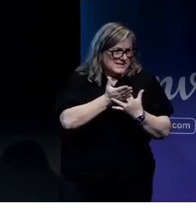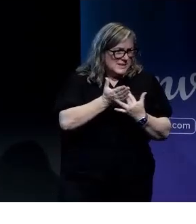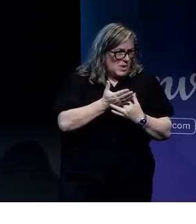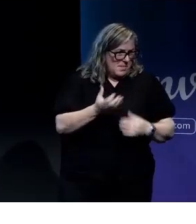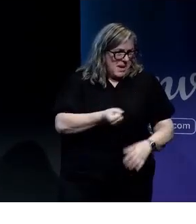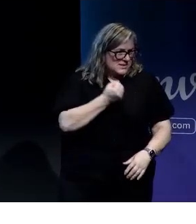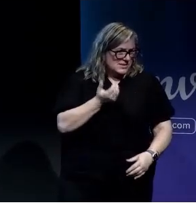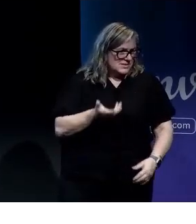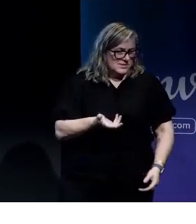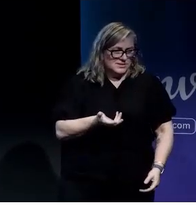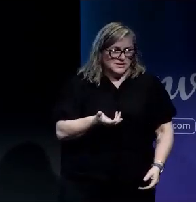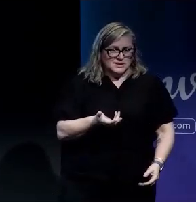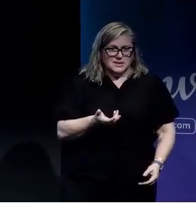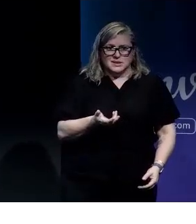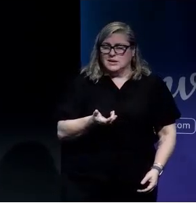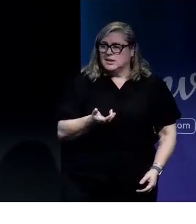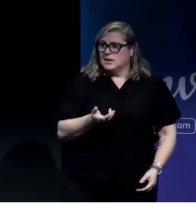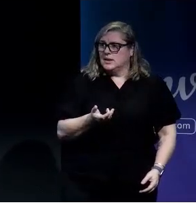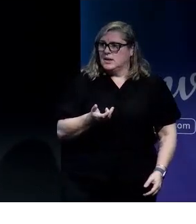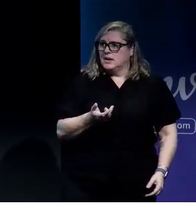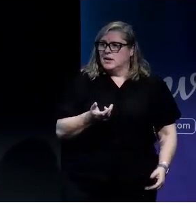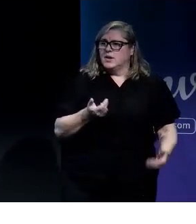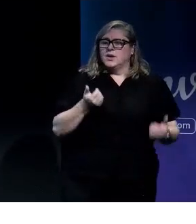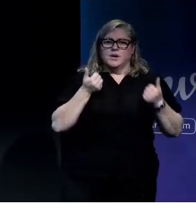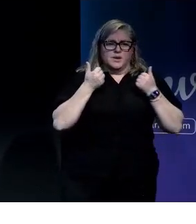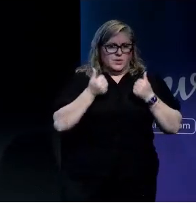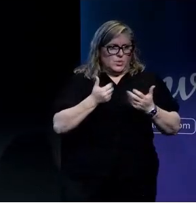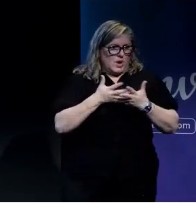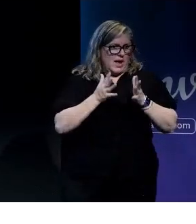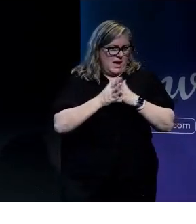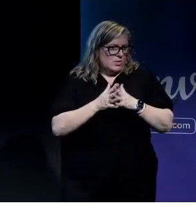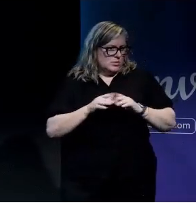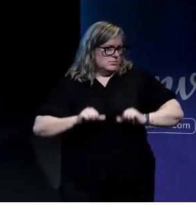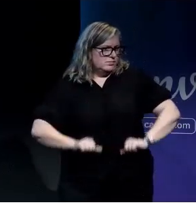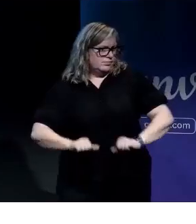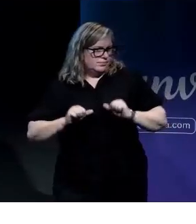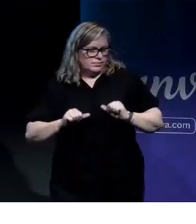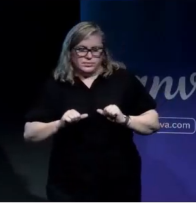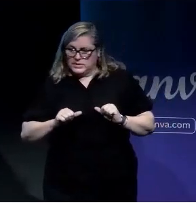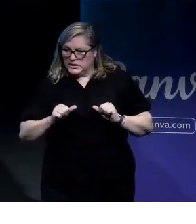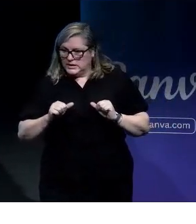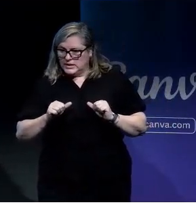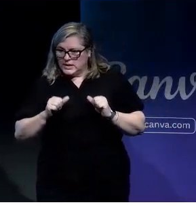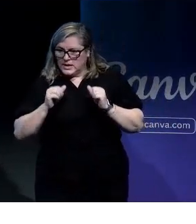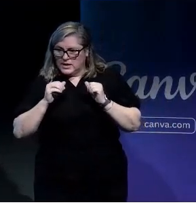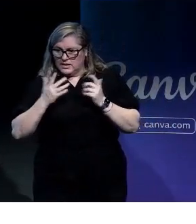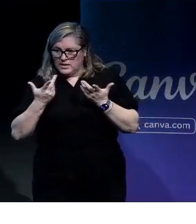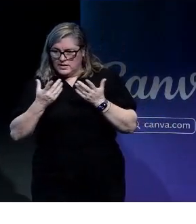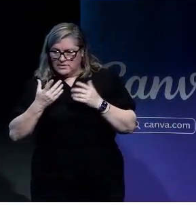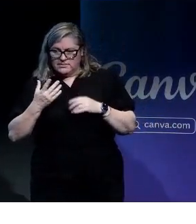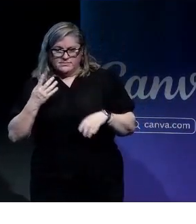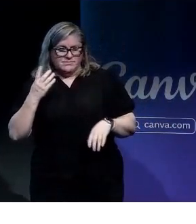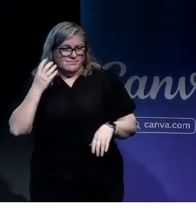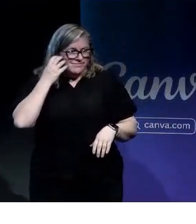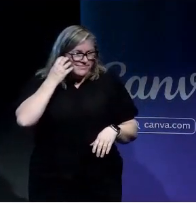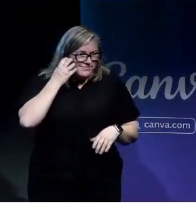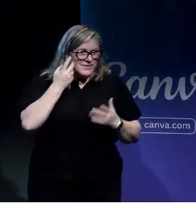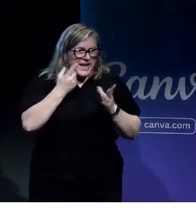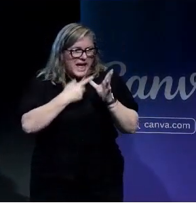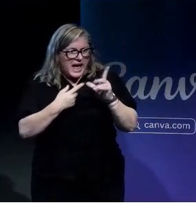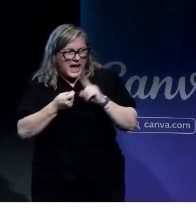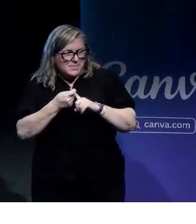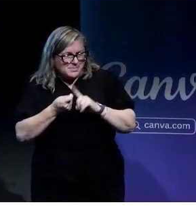do, and there are good ways to ensure that. Native mobile applications, any feature that will be used on